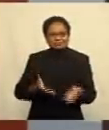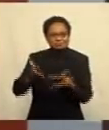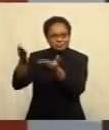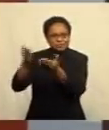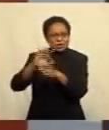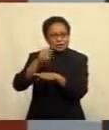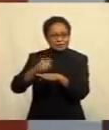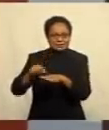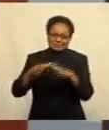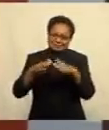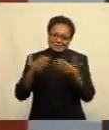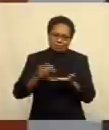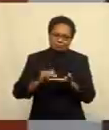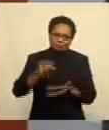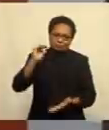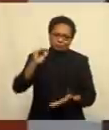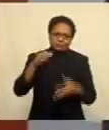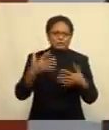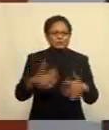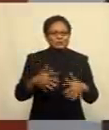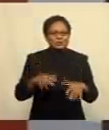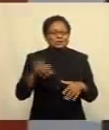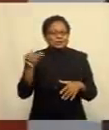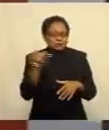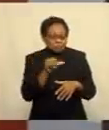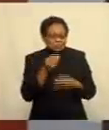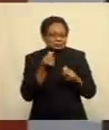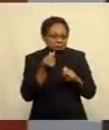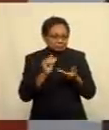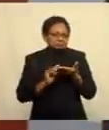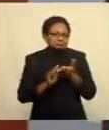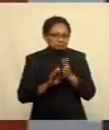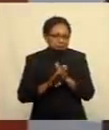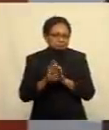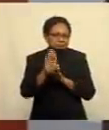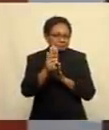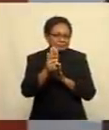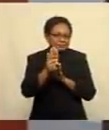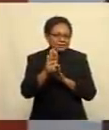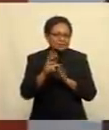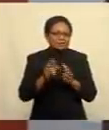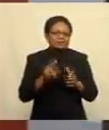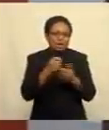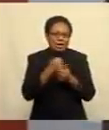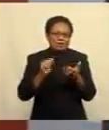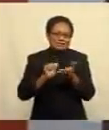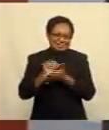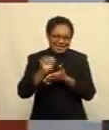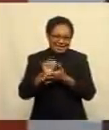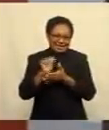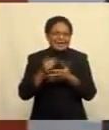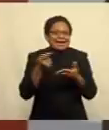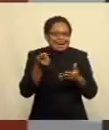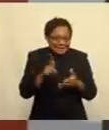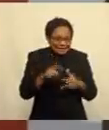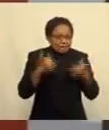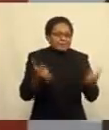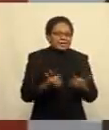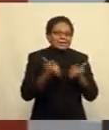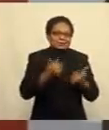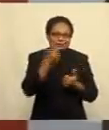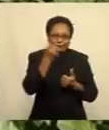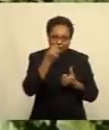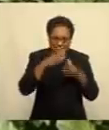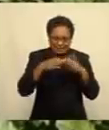to see double-digit growth in our exports, both volume and value, this year and in